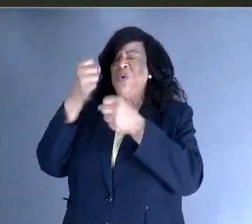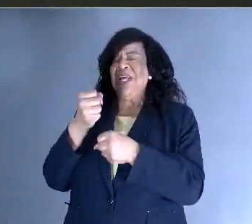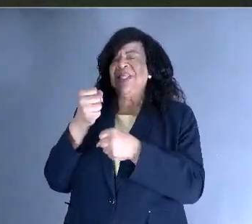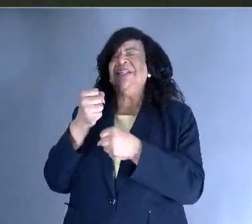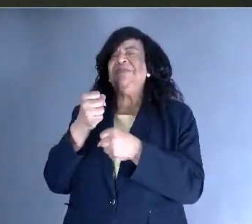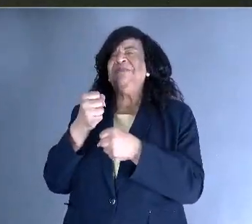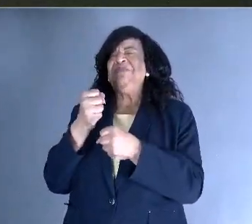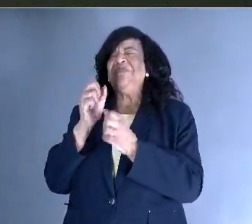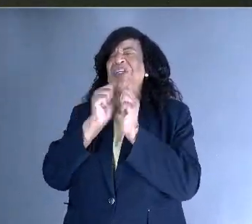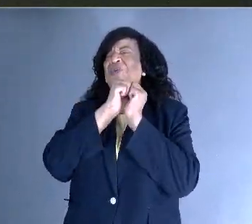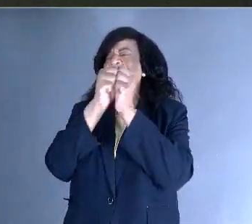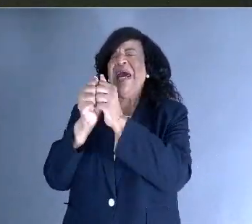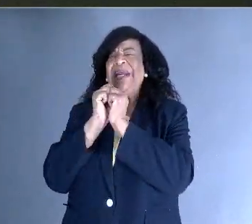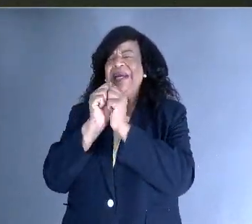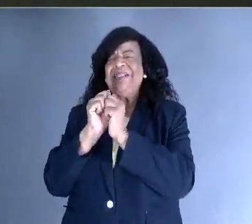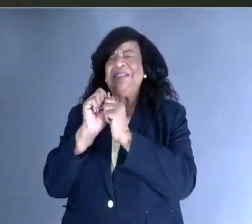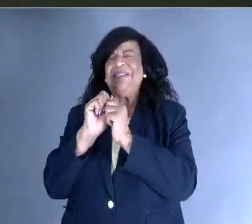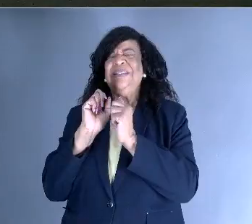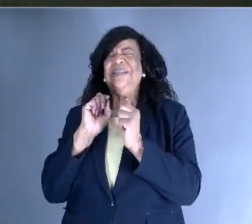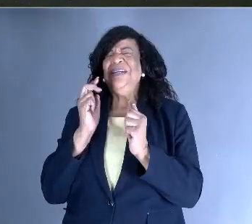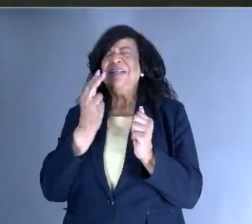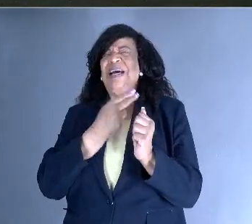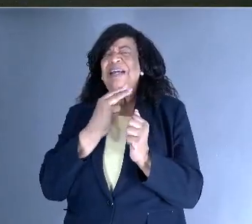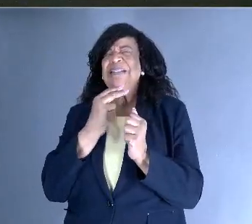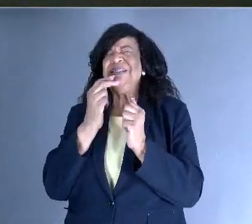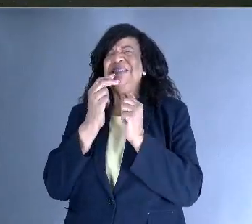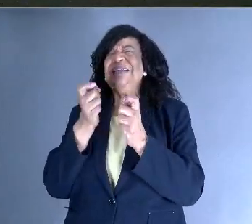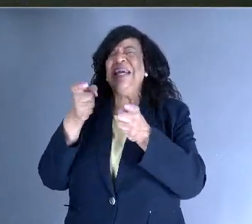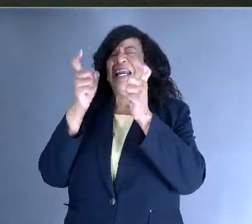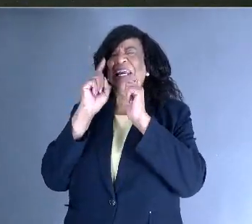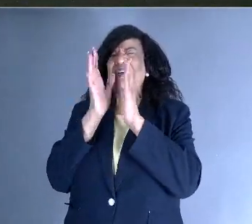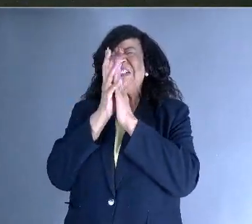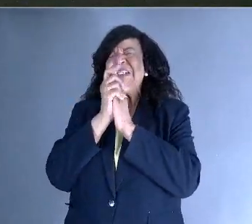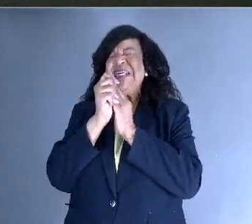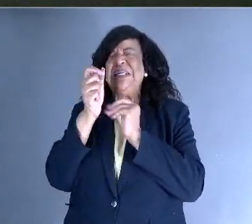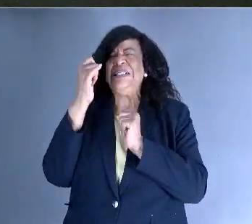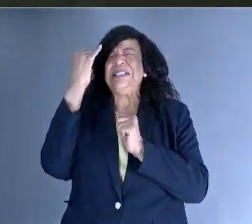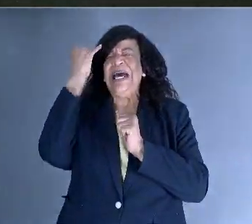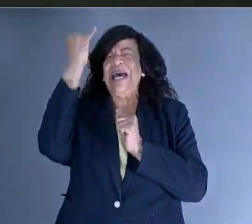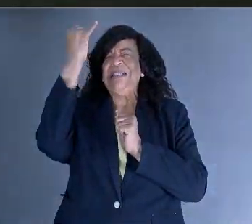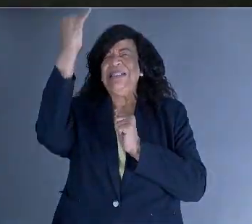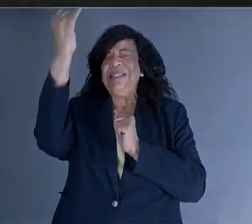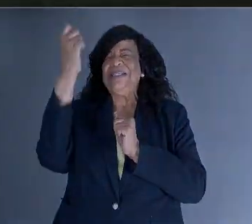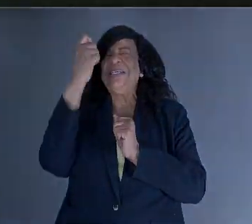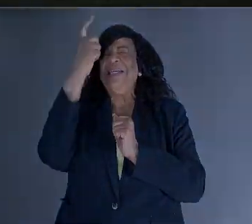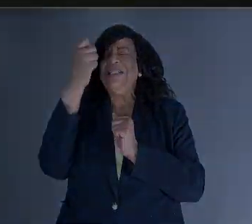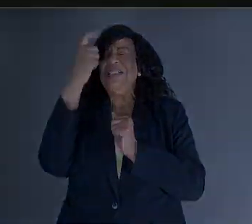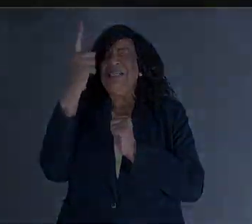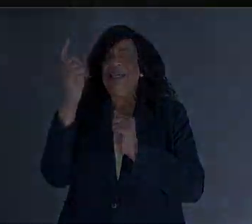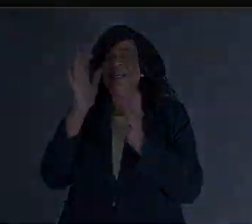unite us and equip us in Jesus name in